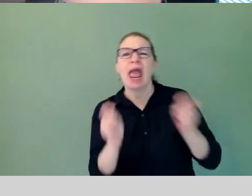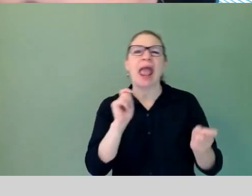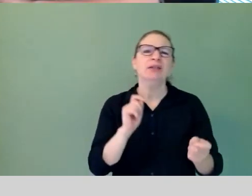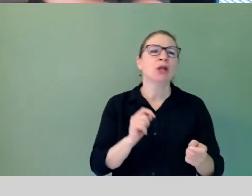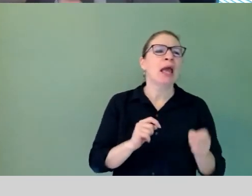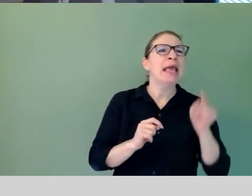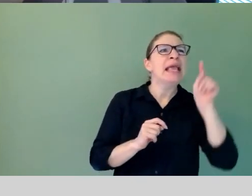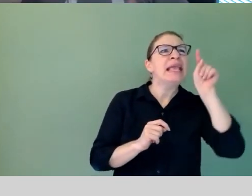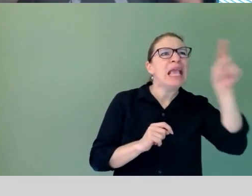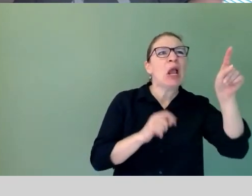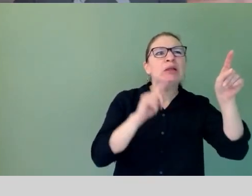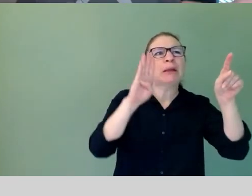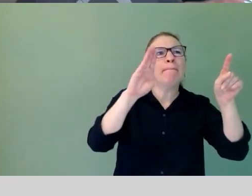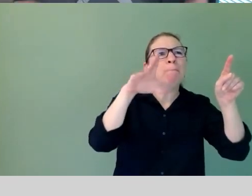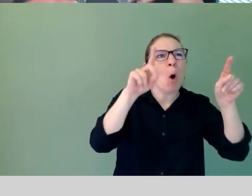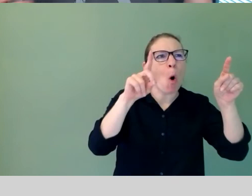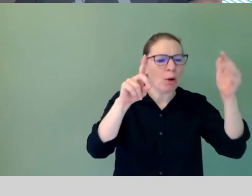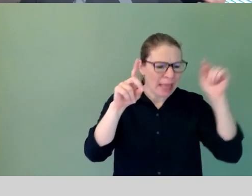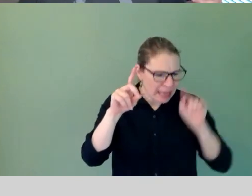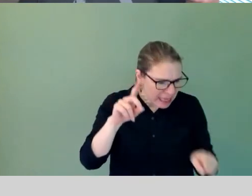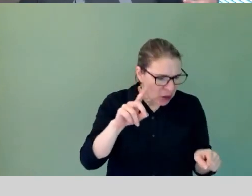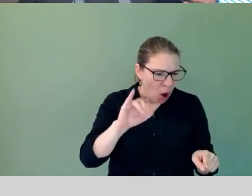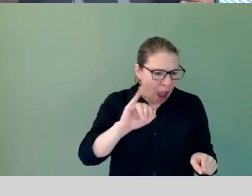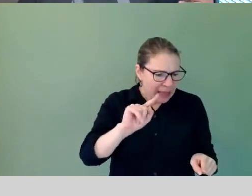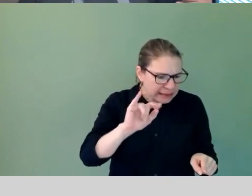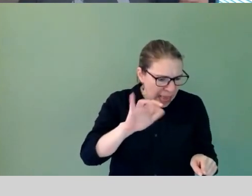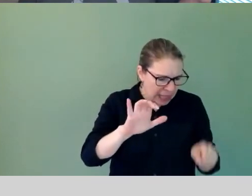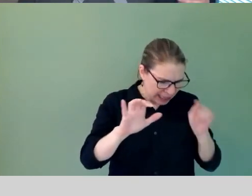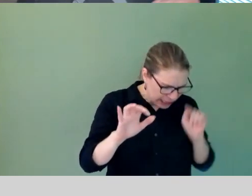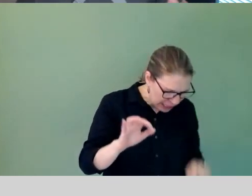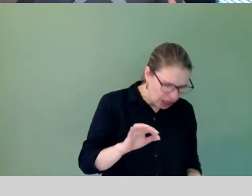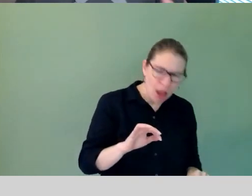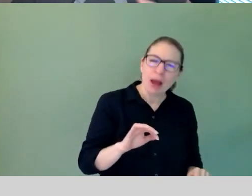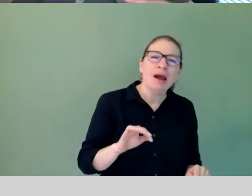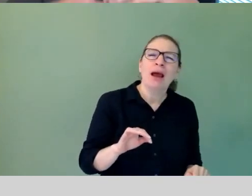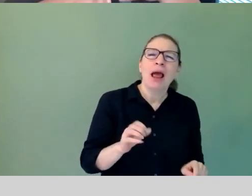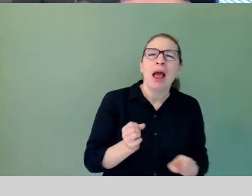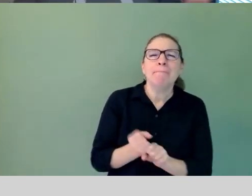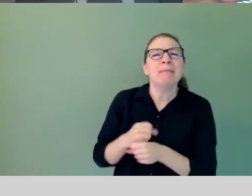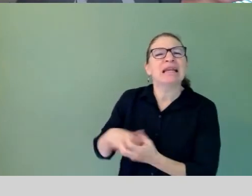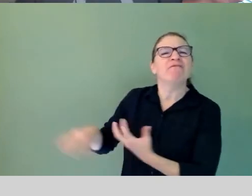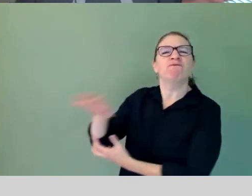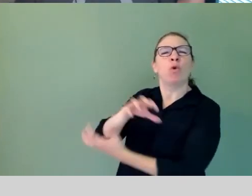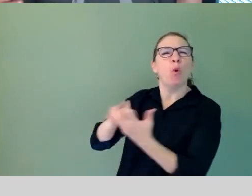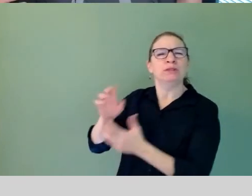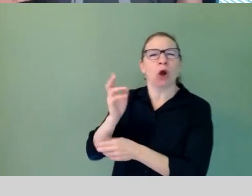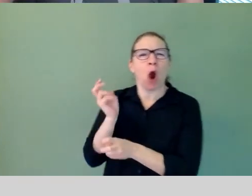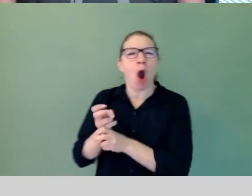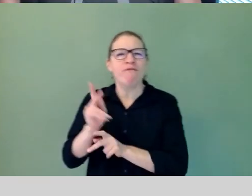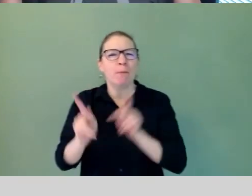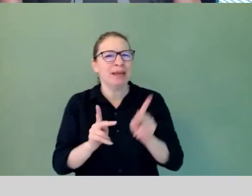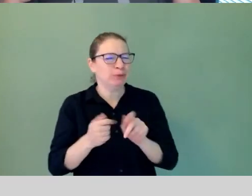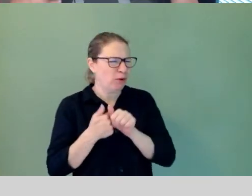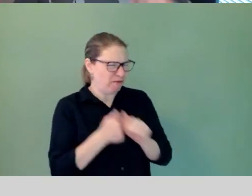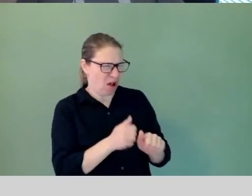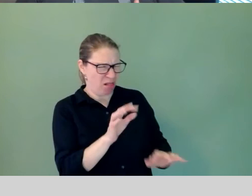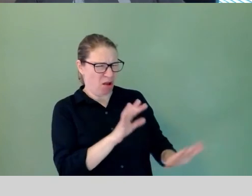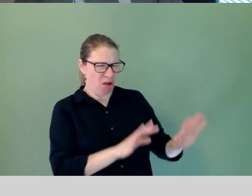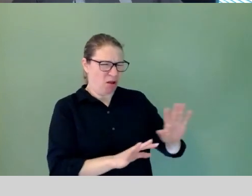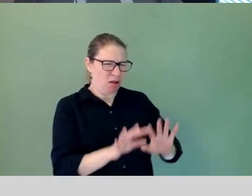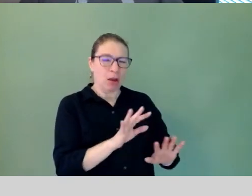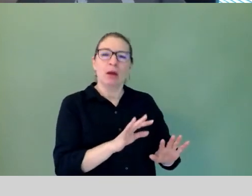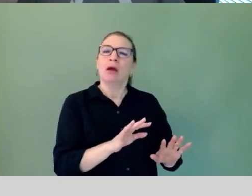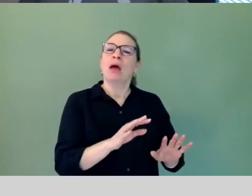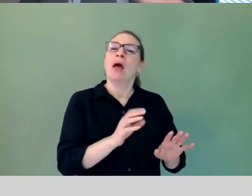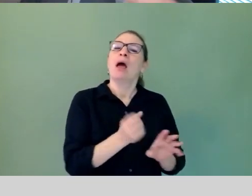and camel case over here. That's not going to help, and it's just going to make the documentation confusing. Go through it all and pick a consistent